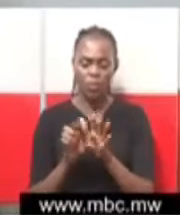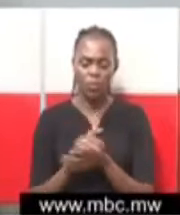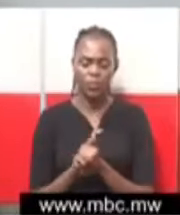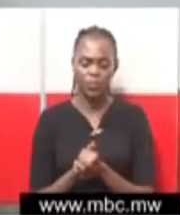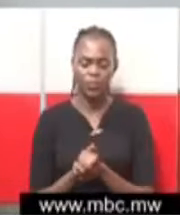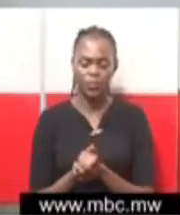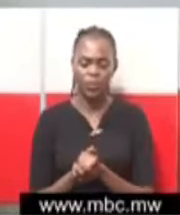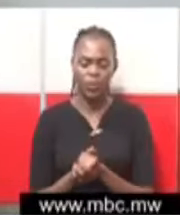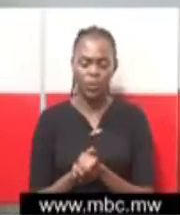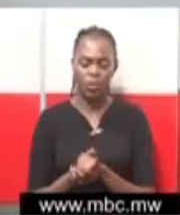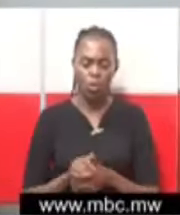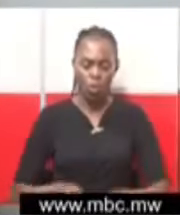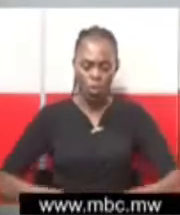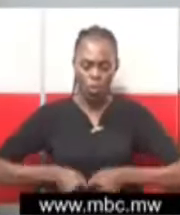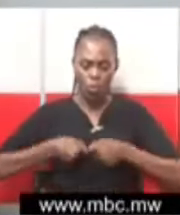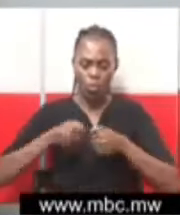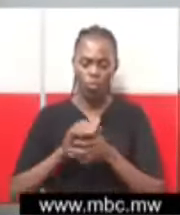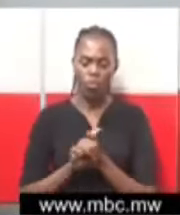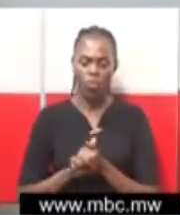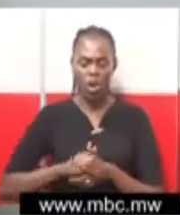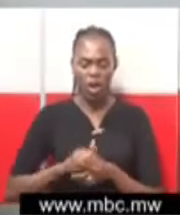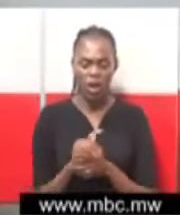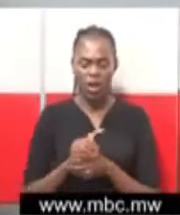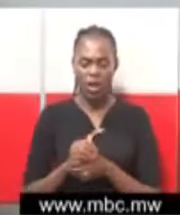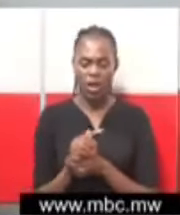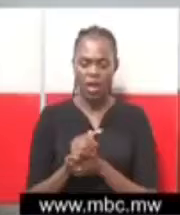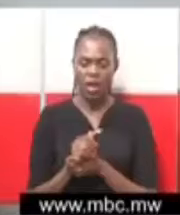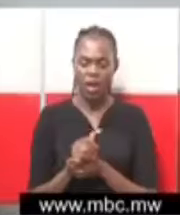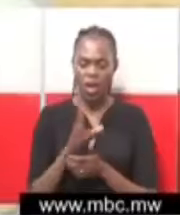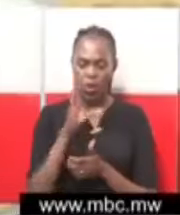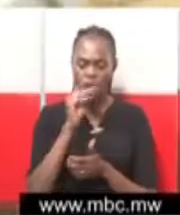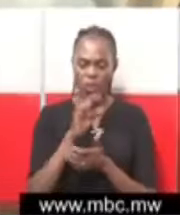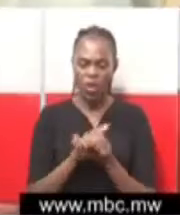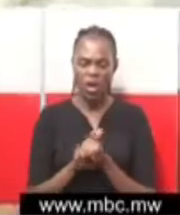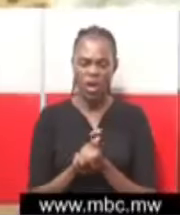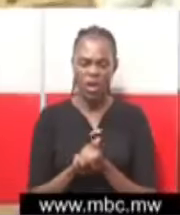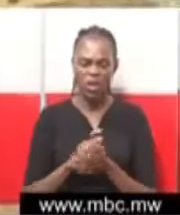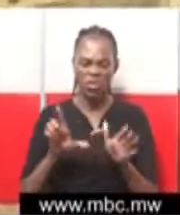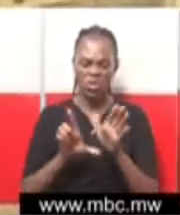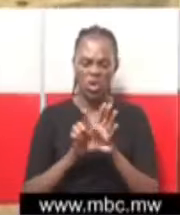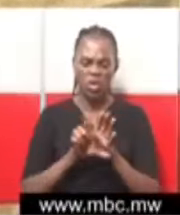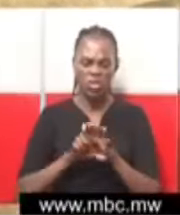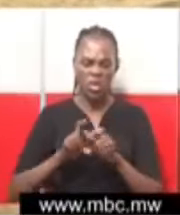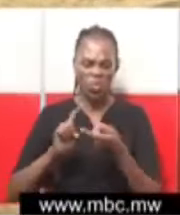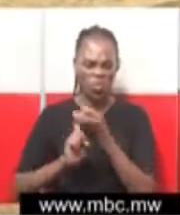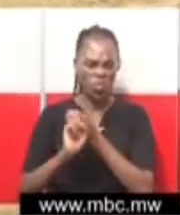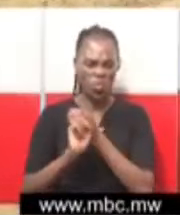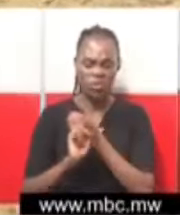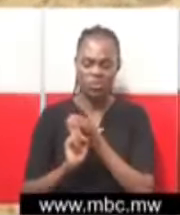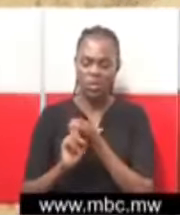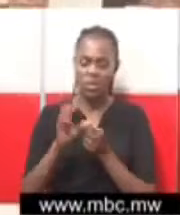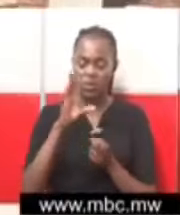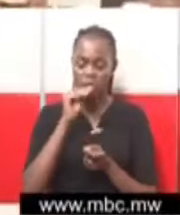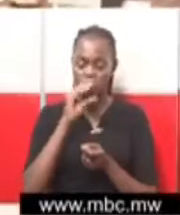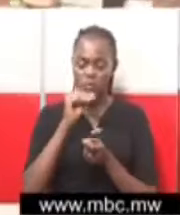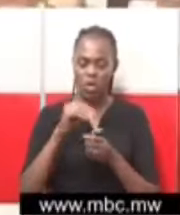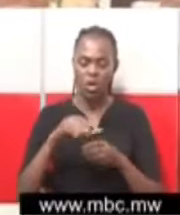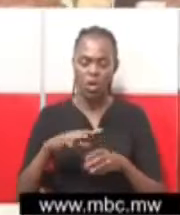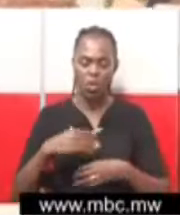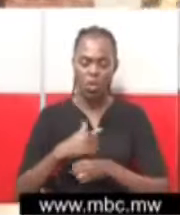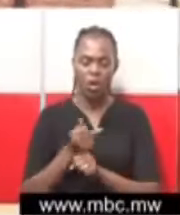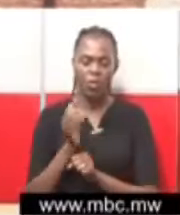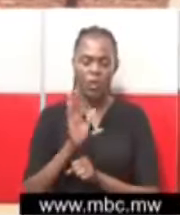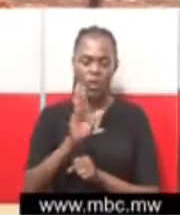not want to speak on record, said he will stop the construction, though he disagreed with some of the accusations leveled against his company